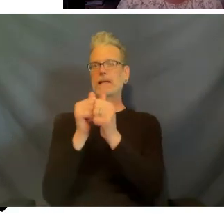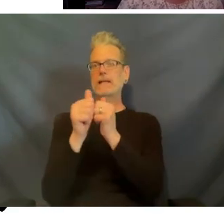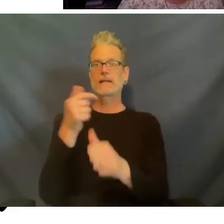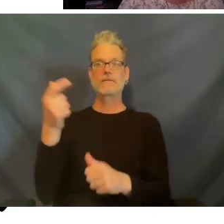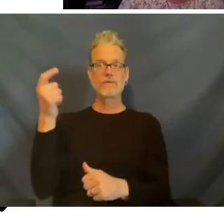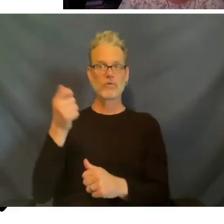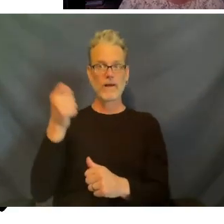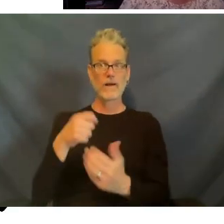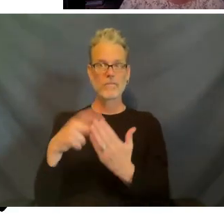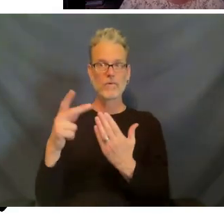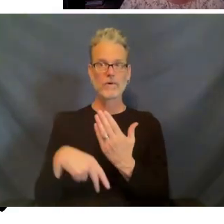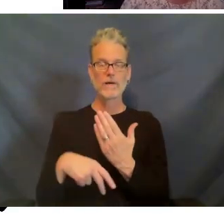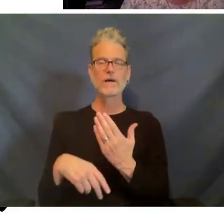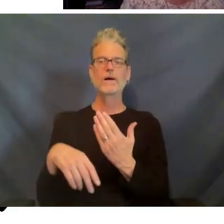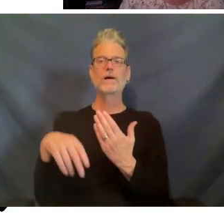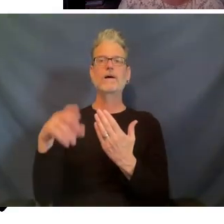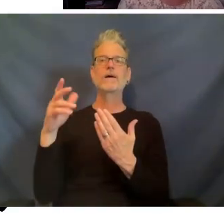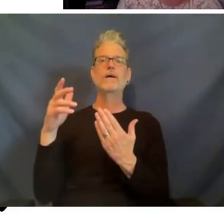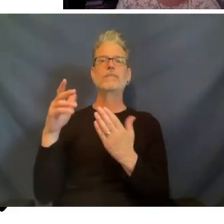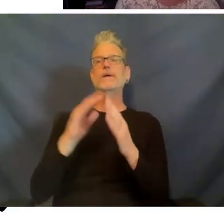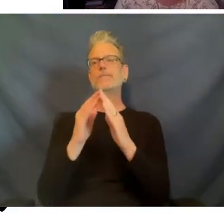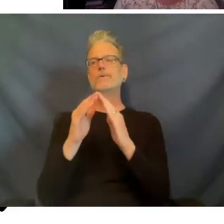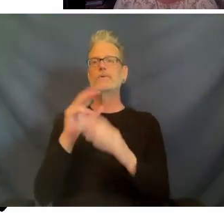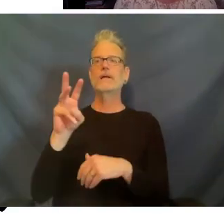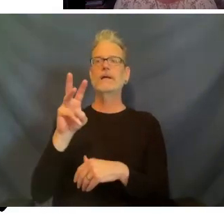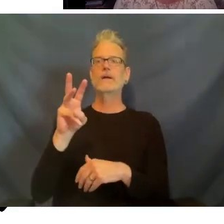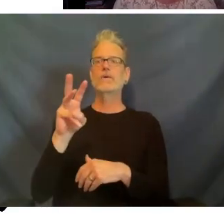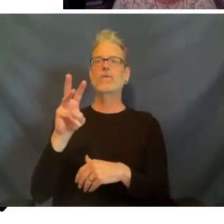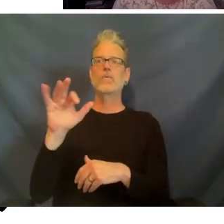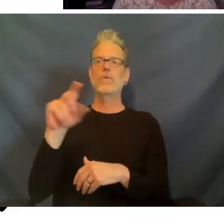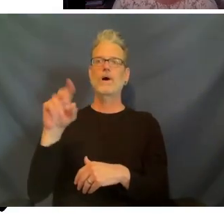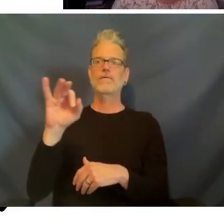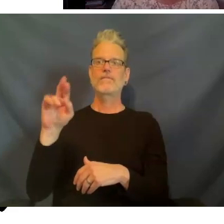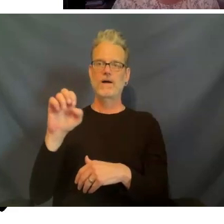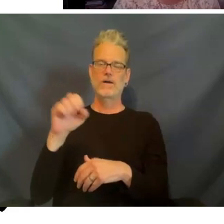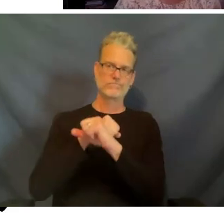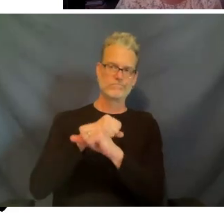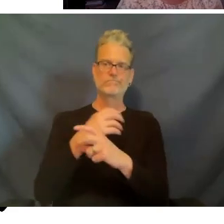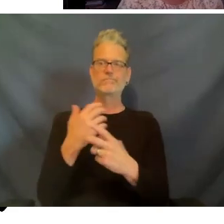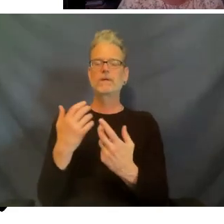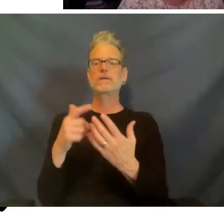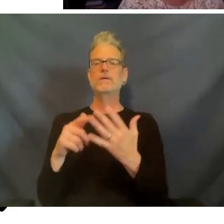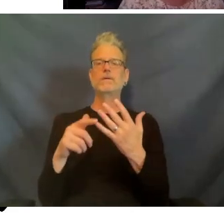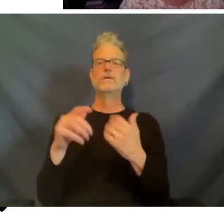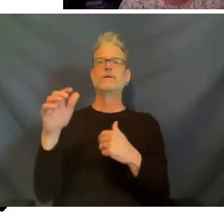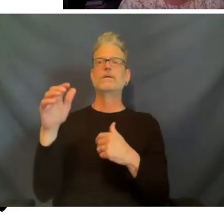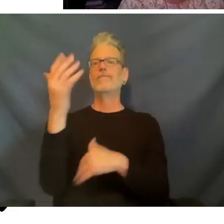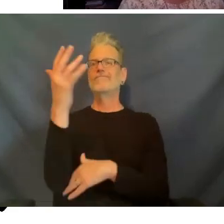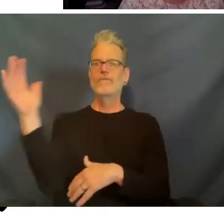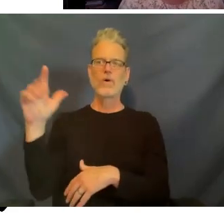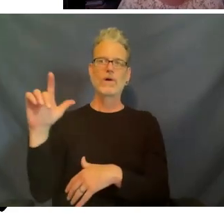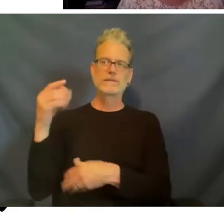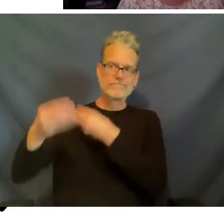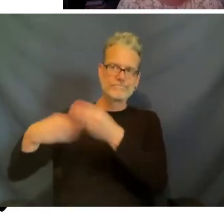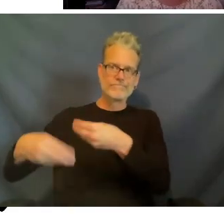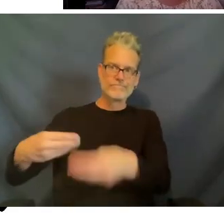like Community Wildfire Defense Grant, Forest Landowner Support, Forest Legacy. These